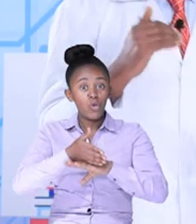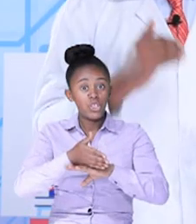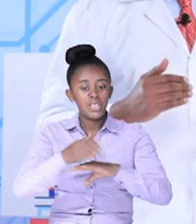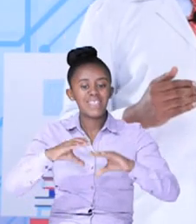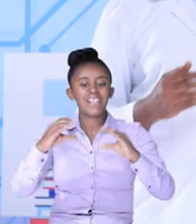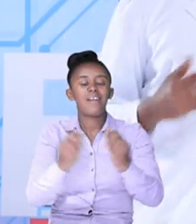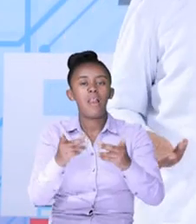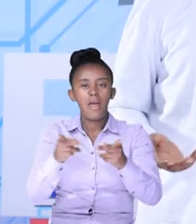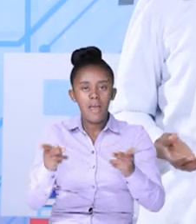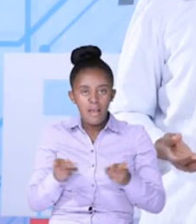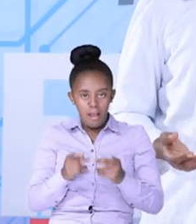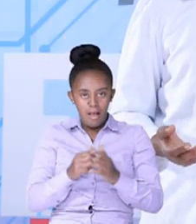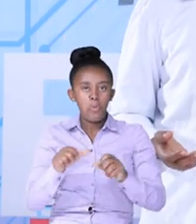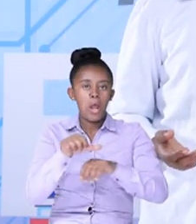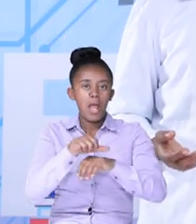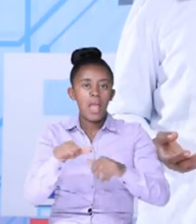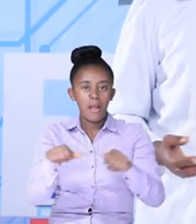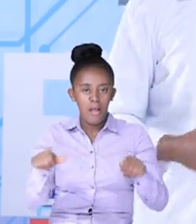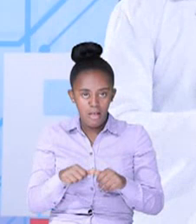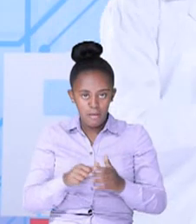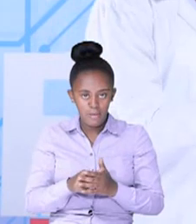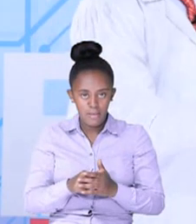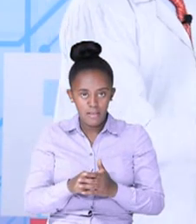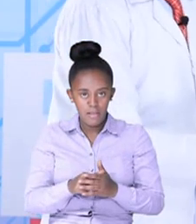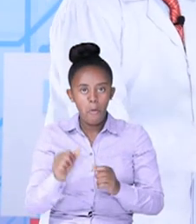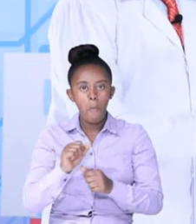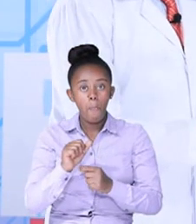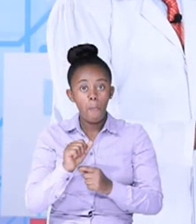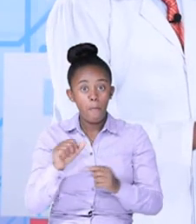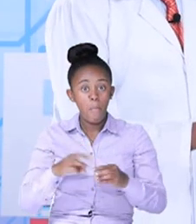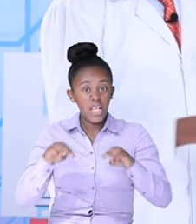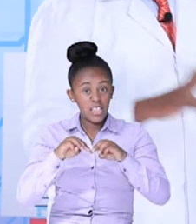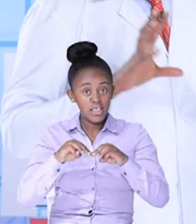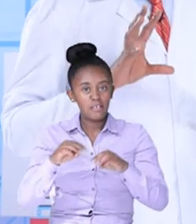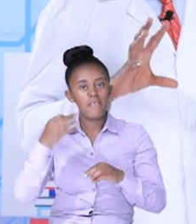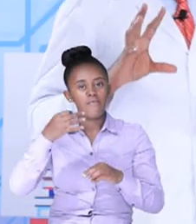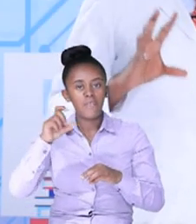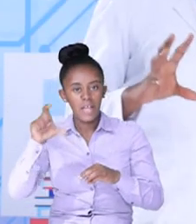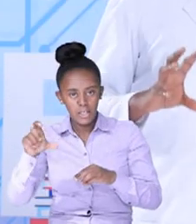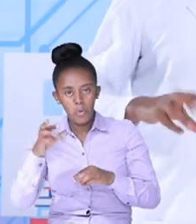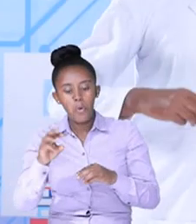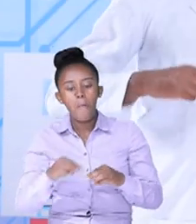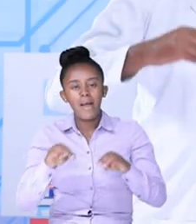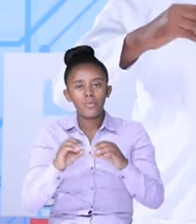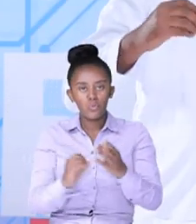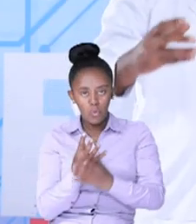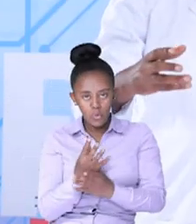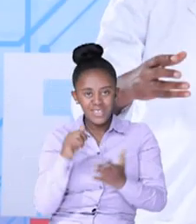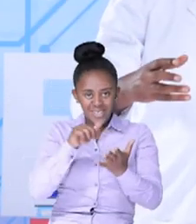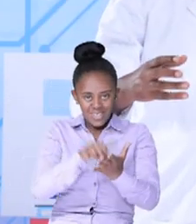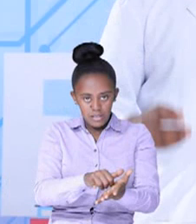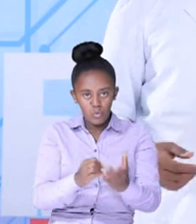we are trying to see magnetic flux. Magnetic flux. There is a source, a magnetic source, and that source will